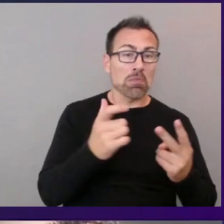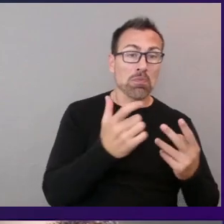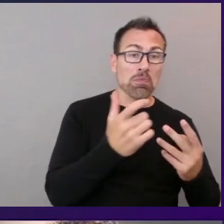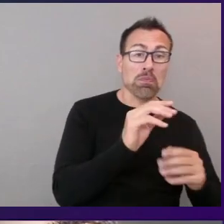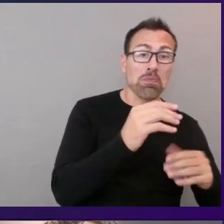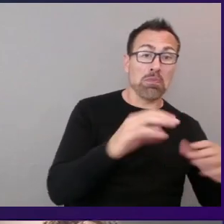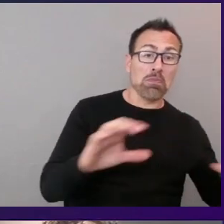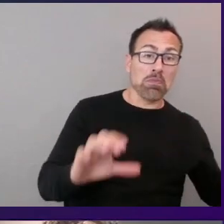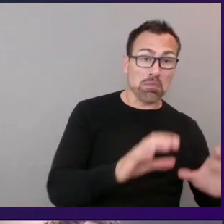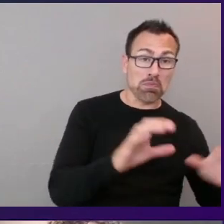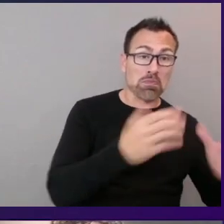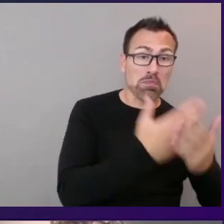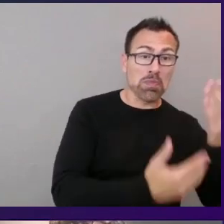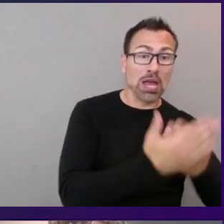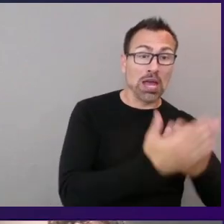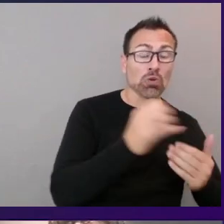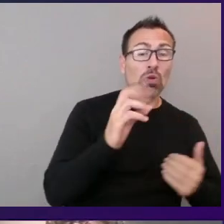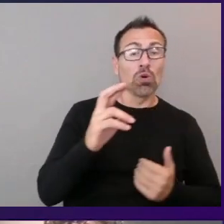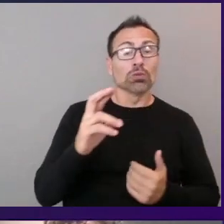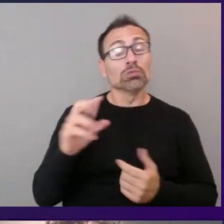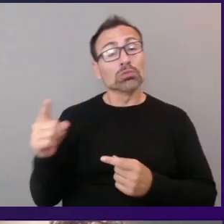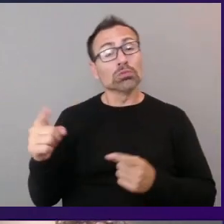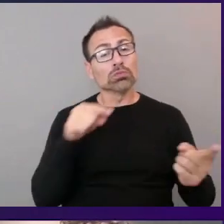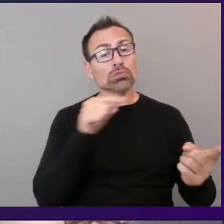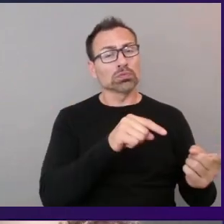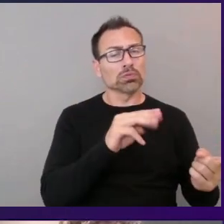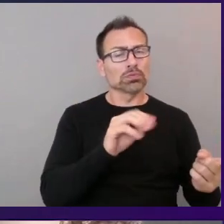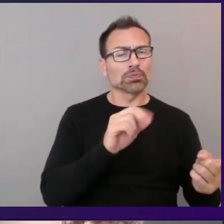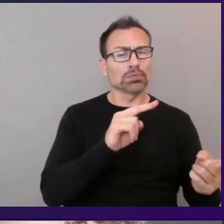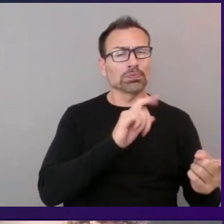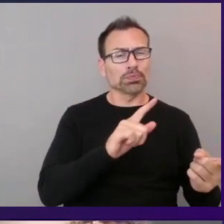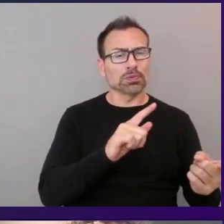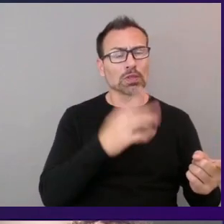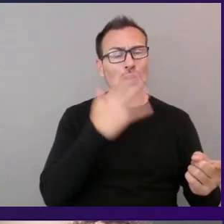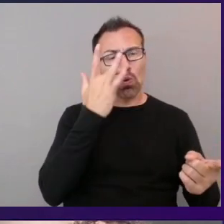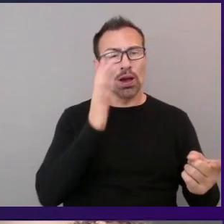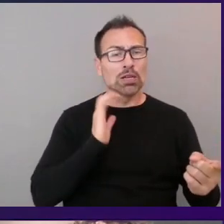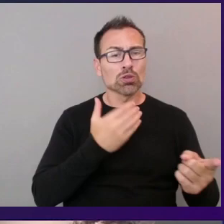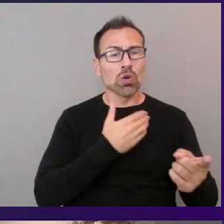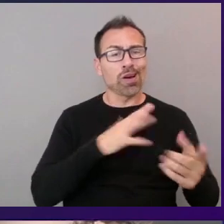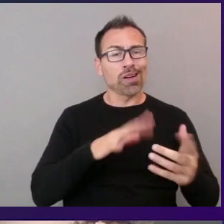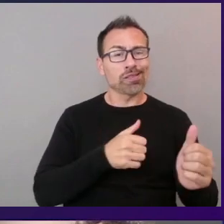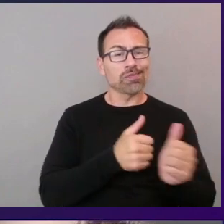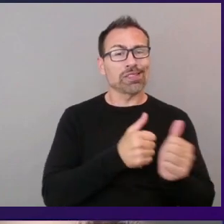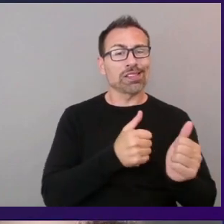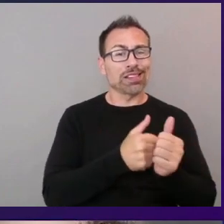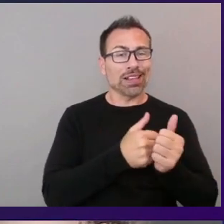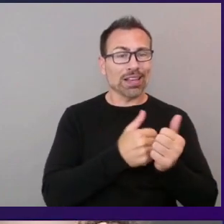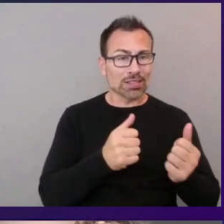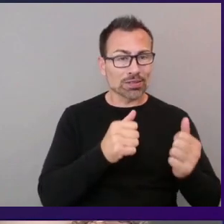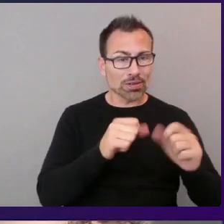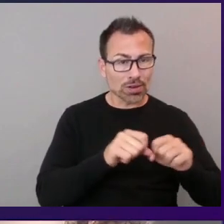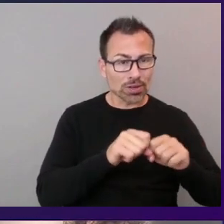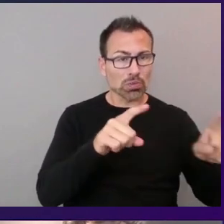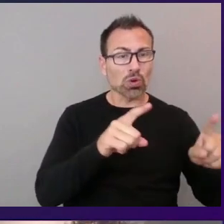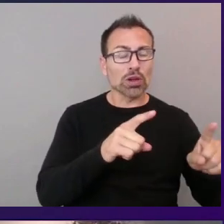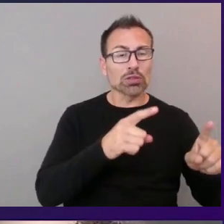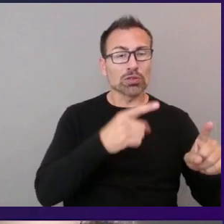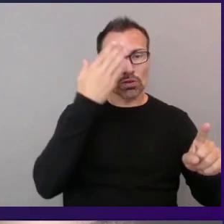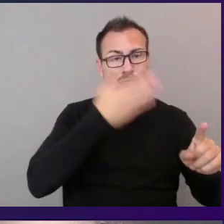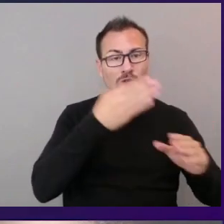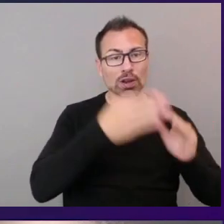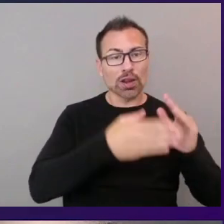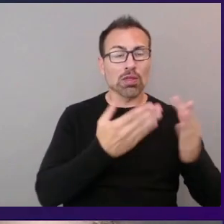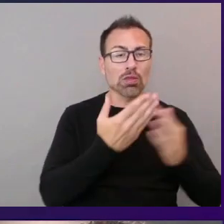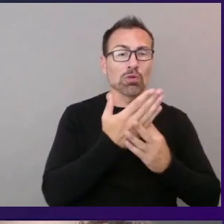deployment, so we can manually deploy our updates to our front end through this command, amplify publish,